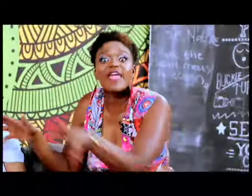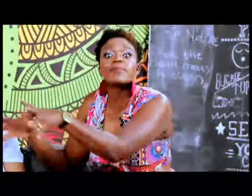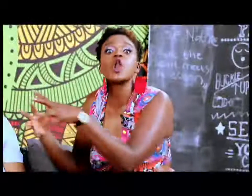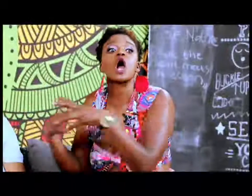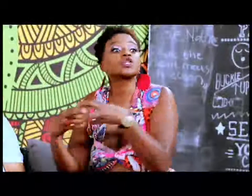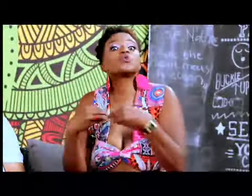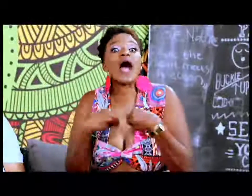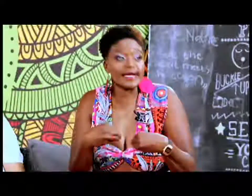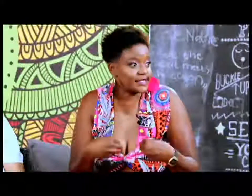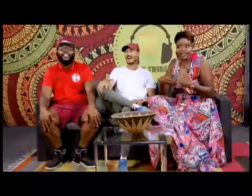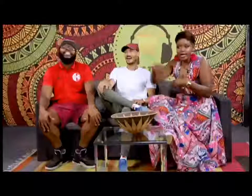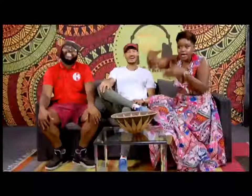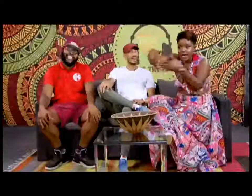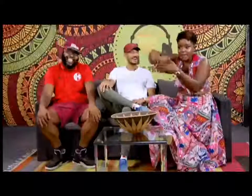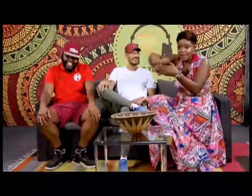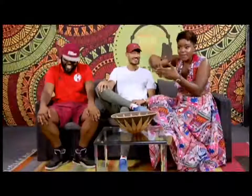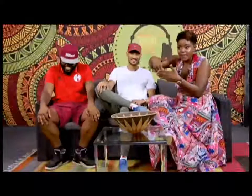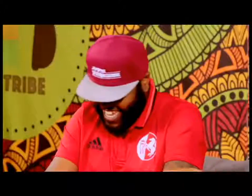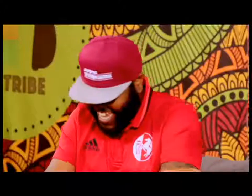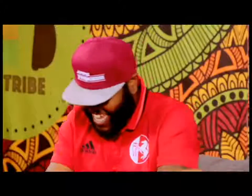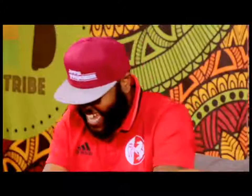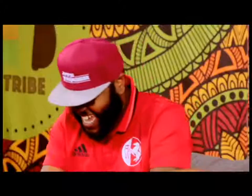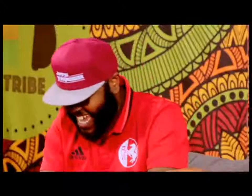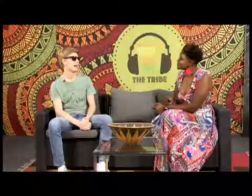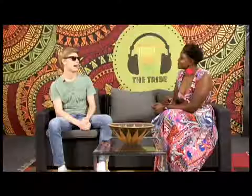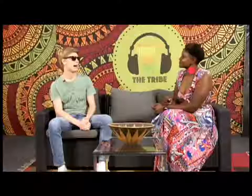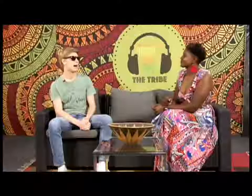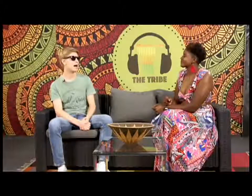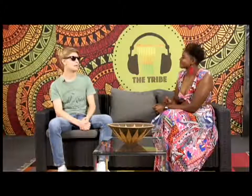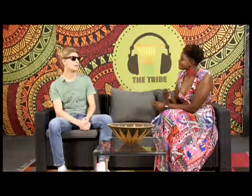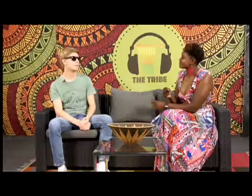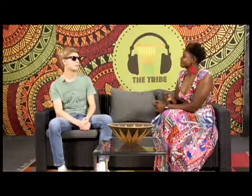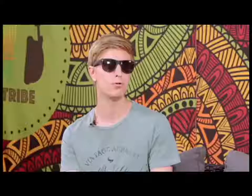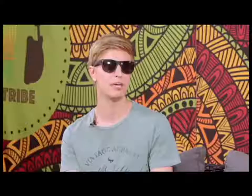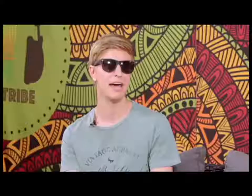of the world, they belong to us. Namibia, Baba, Namibia. I'll help you